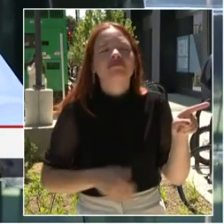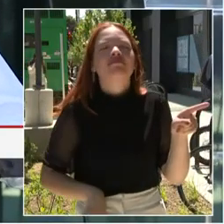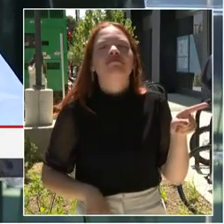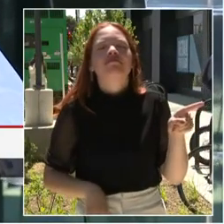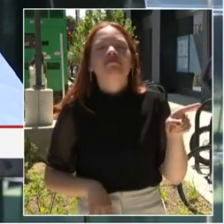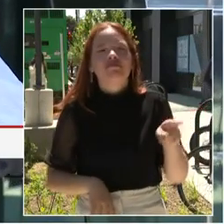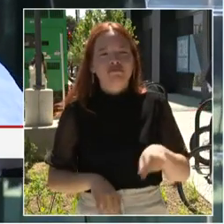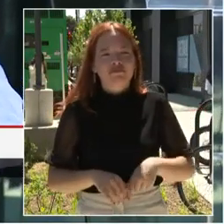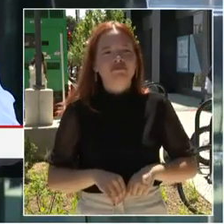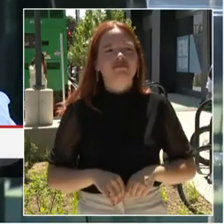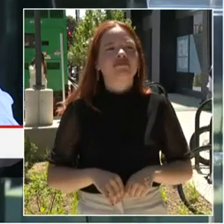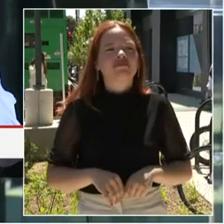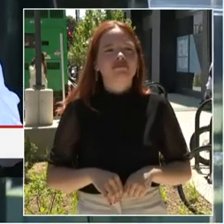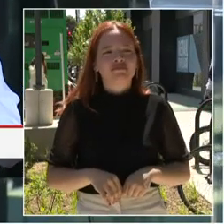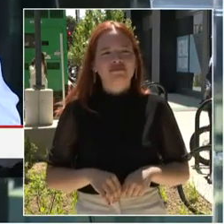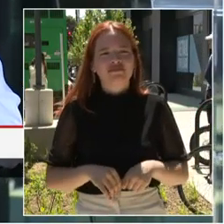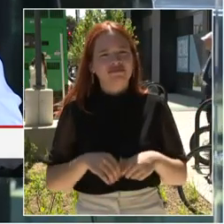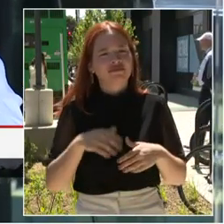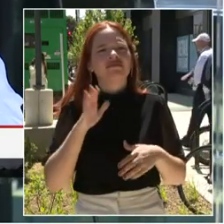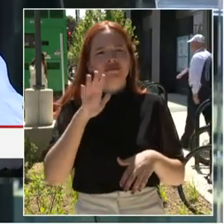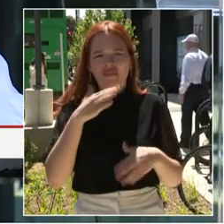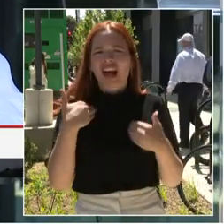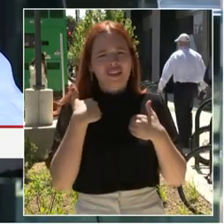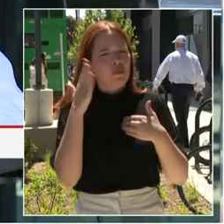a little work going on